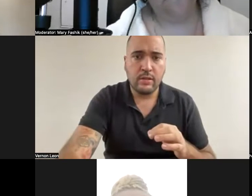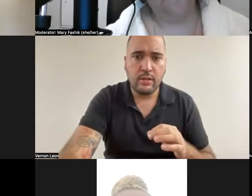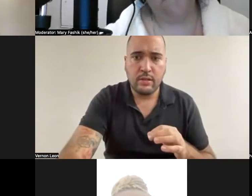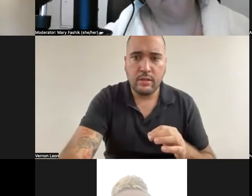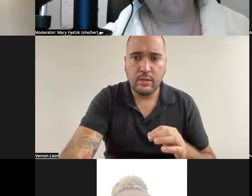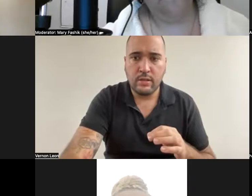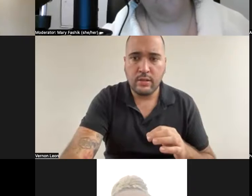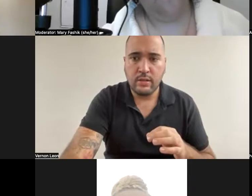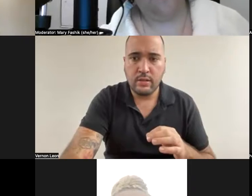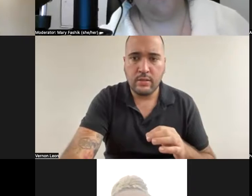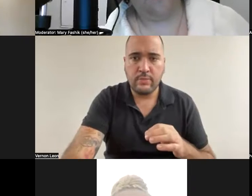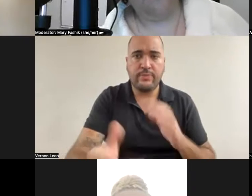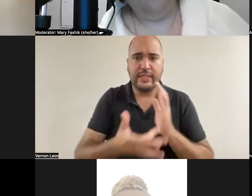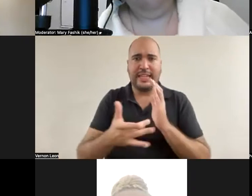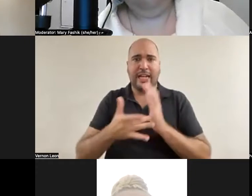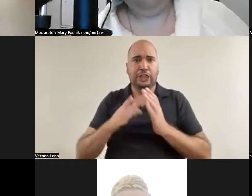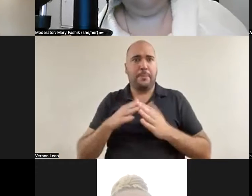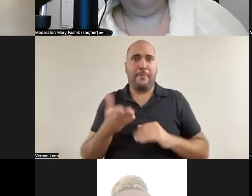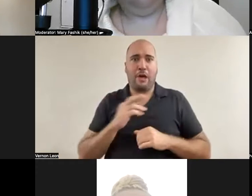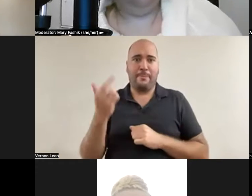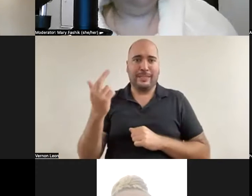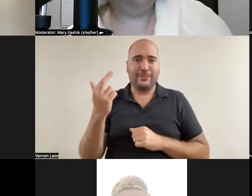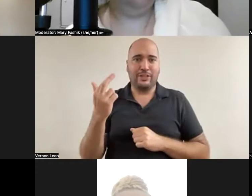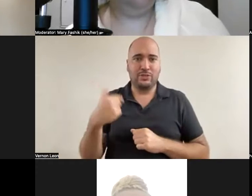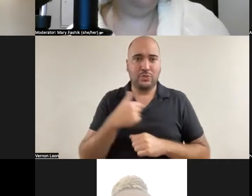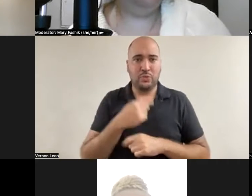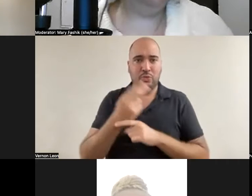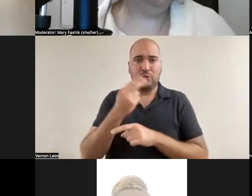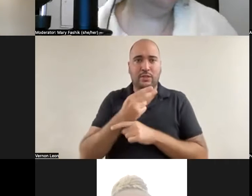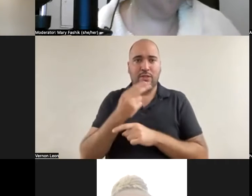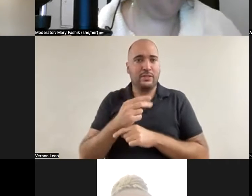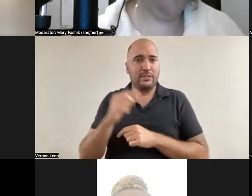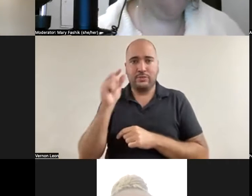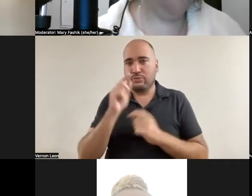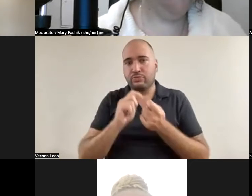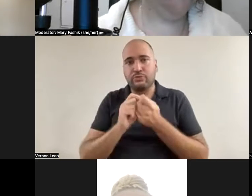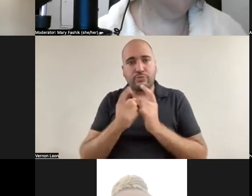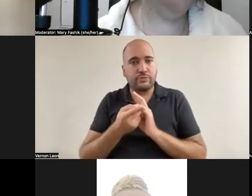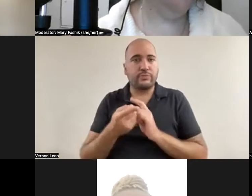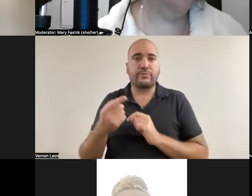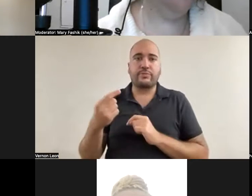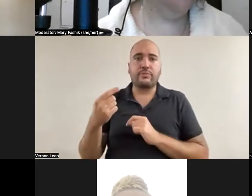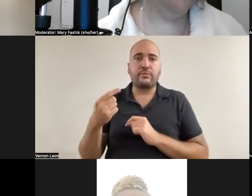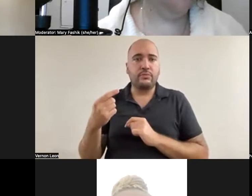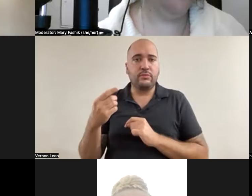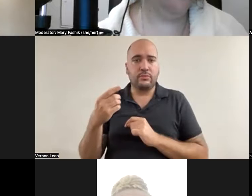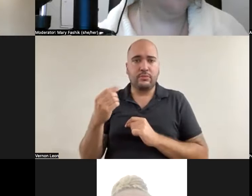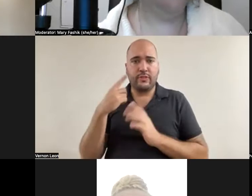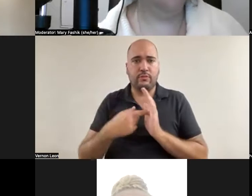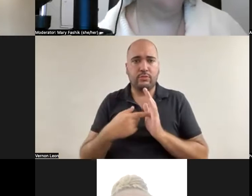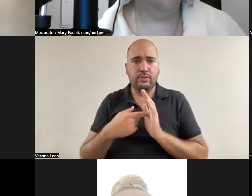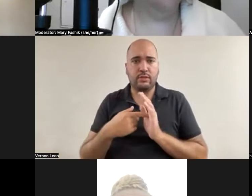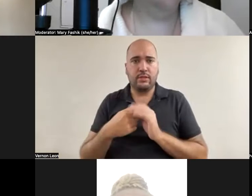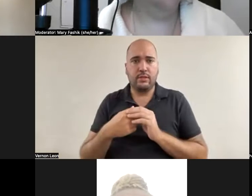Technology, again, has become our best friend. So we use Google Translate. So for